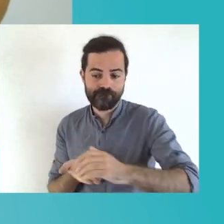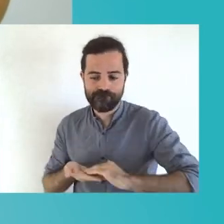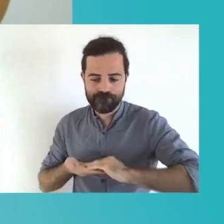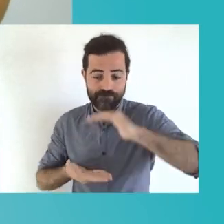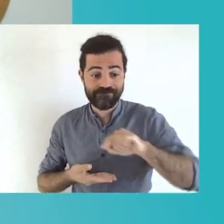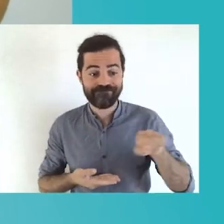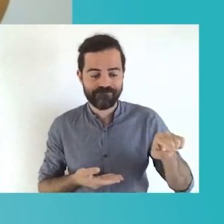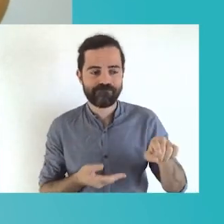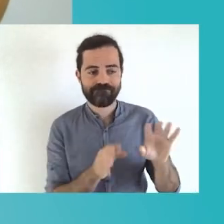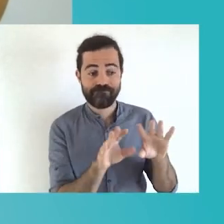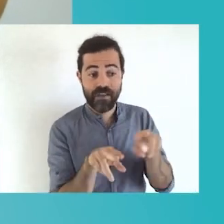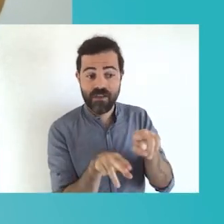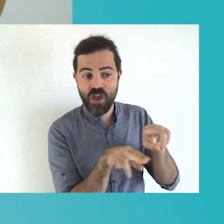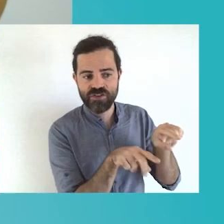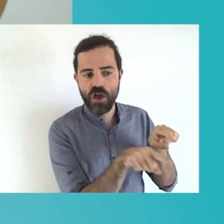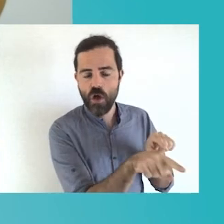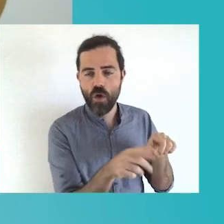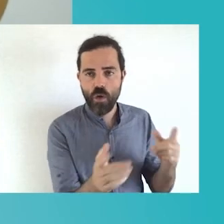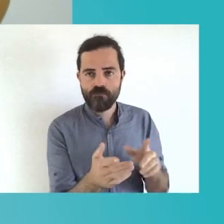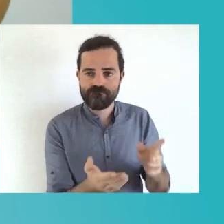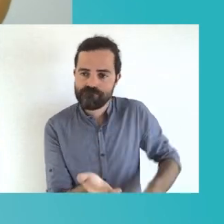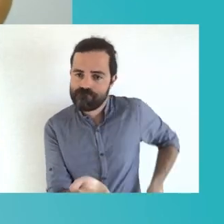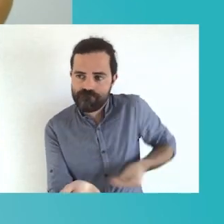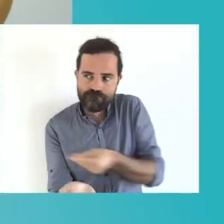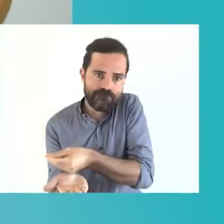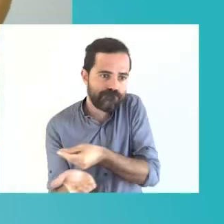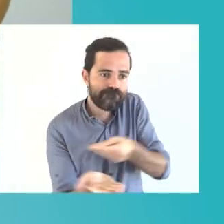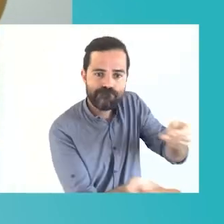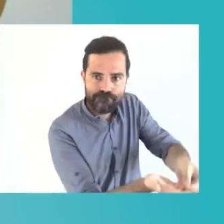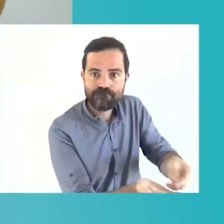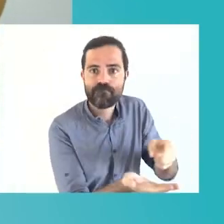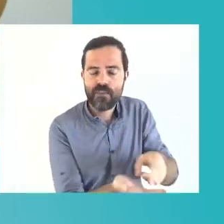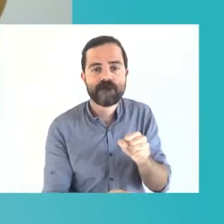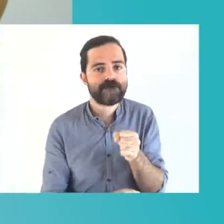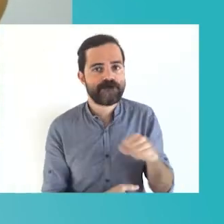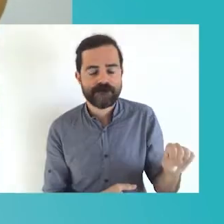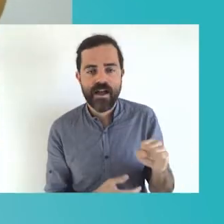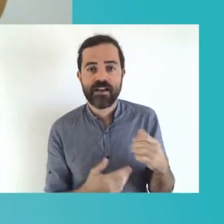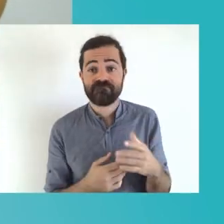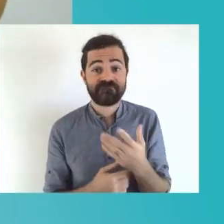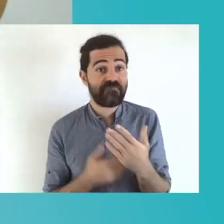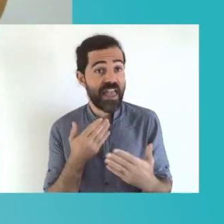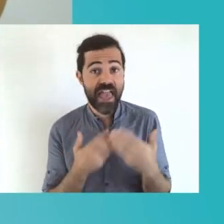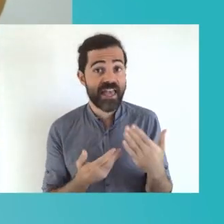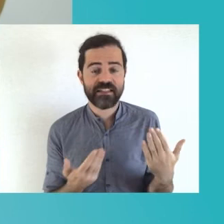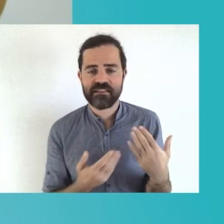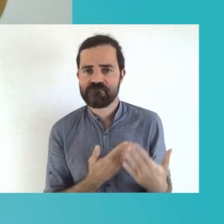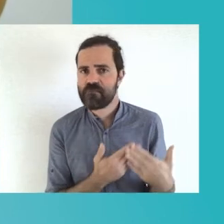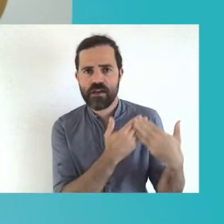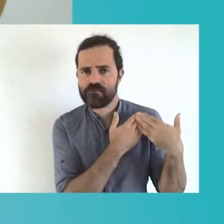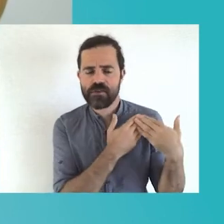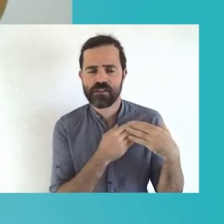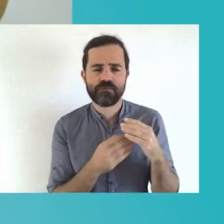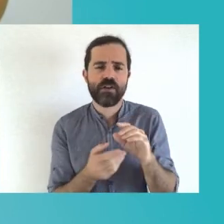So the rent of the property pays it all. It's a fast, easy, and responsible solution. And it's a